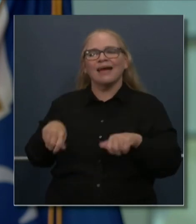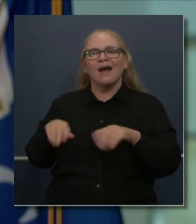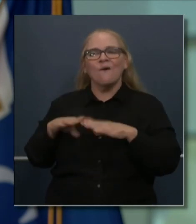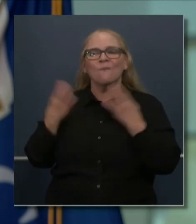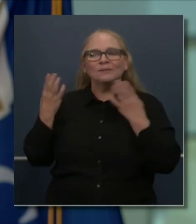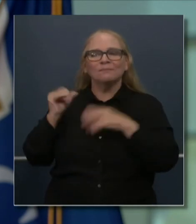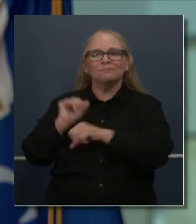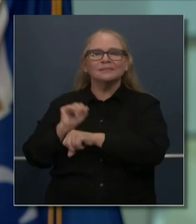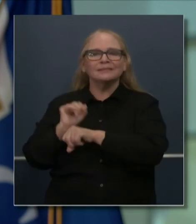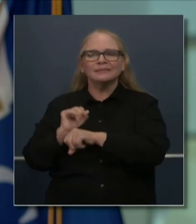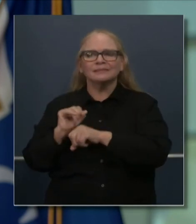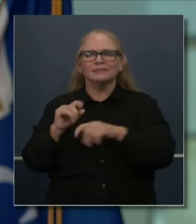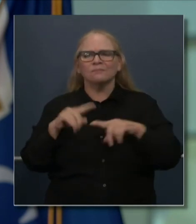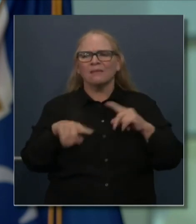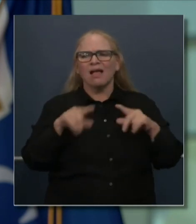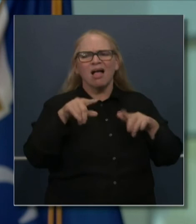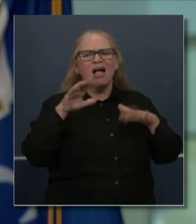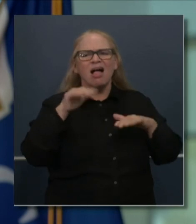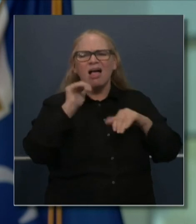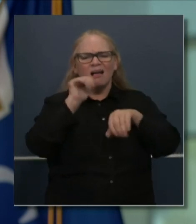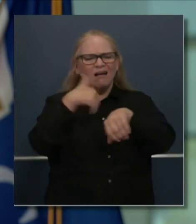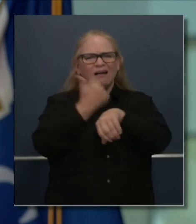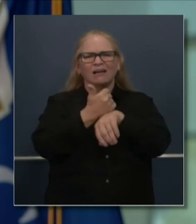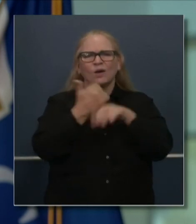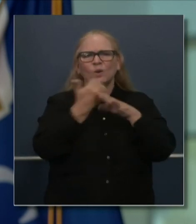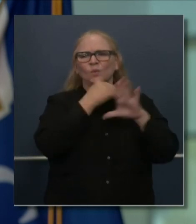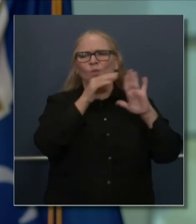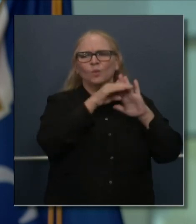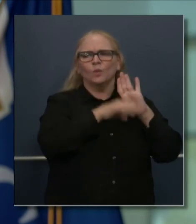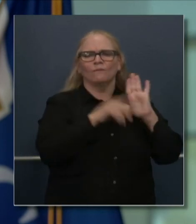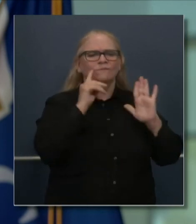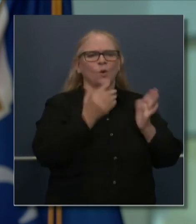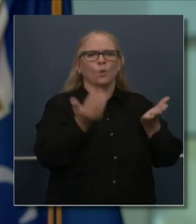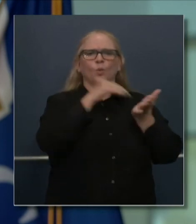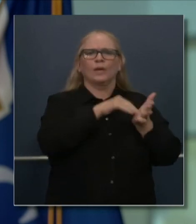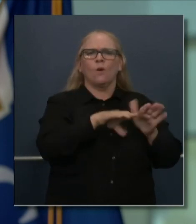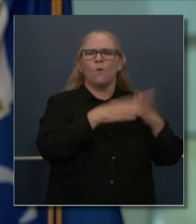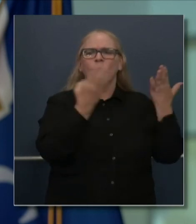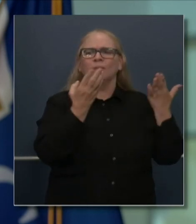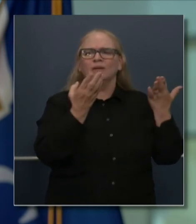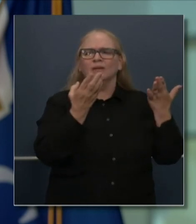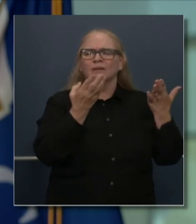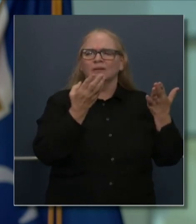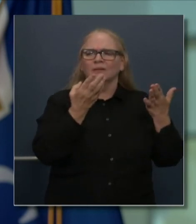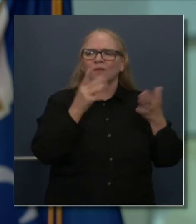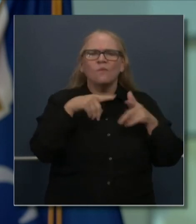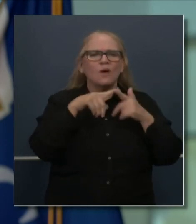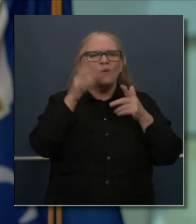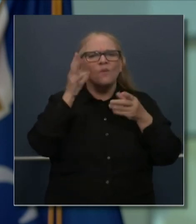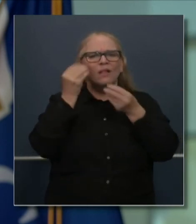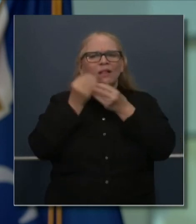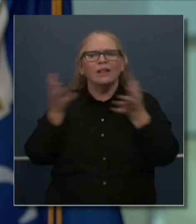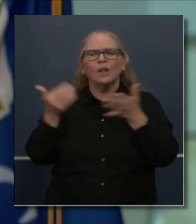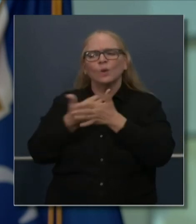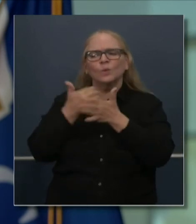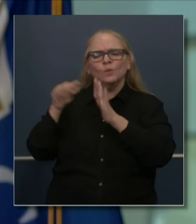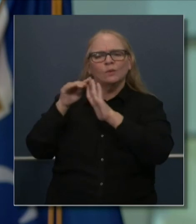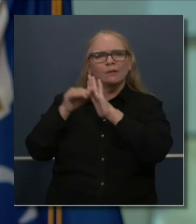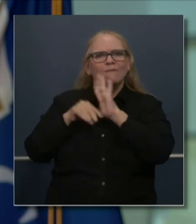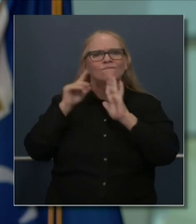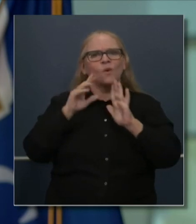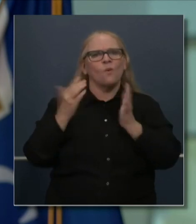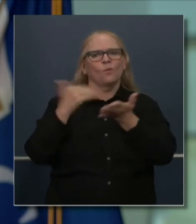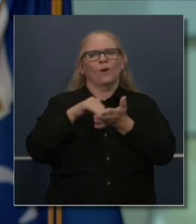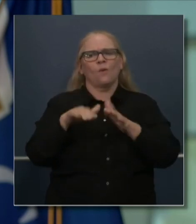can you clarify why previous guidance from earlier reopening isn't acceptable and when you will release new guidance? That's right. July 13th, we would have put out guidance